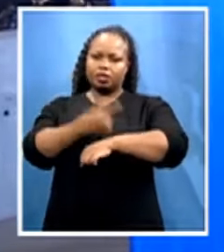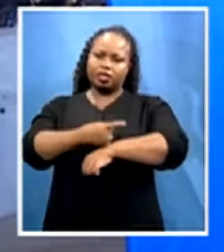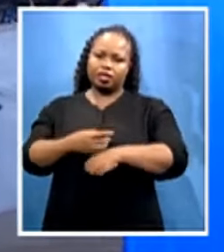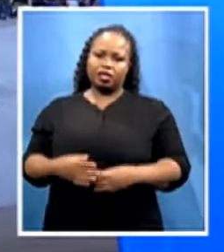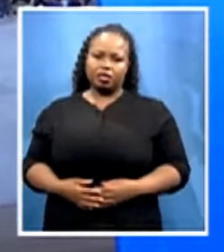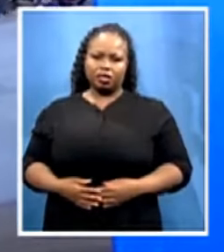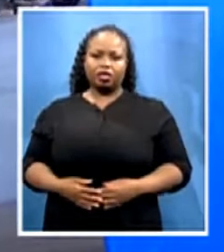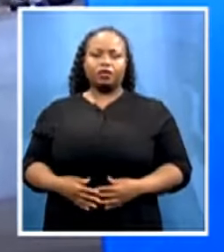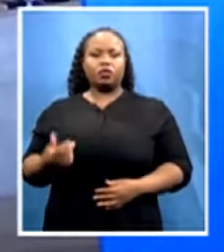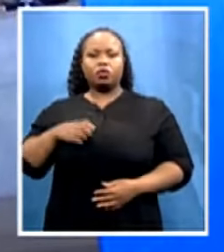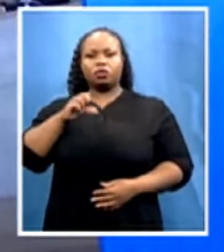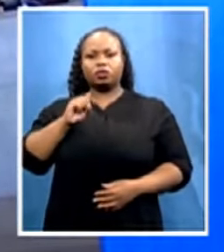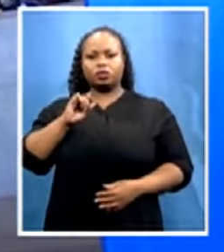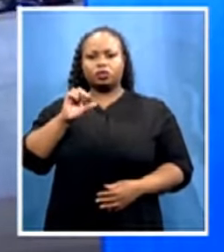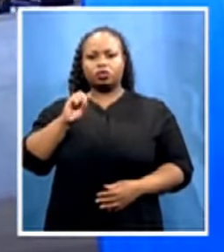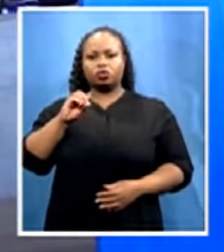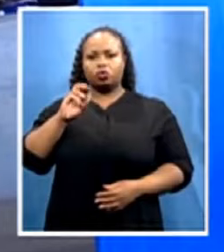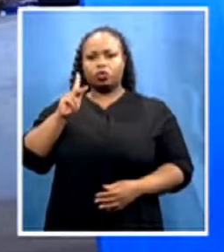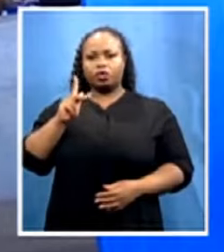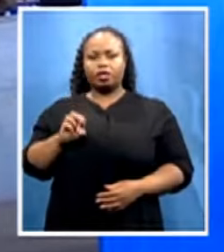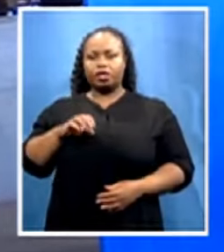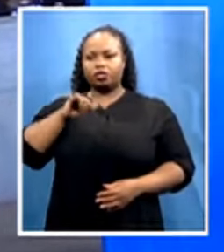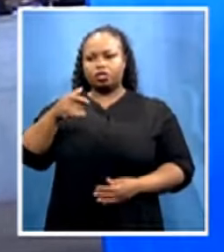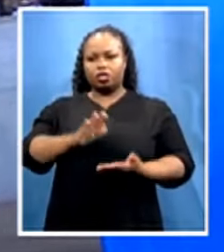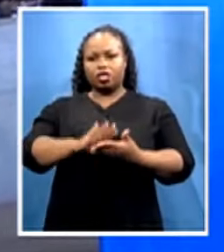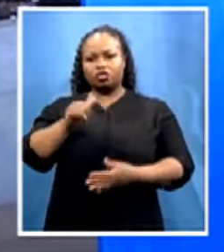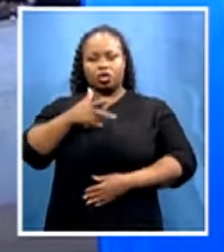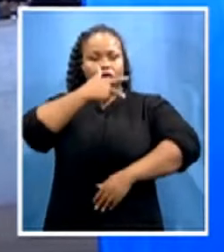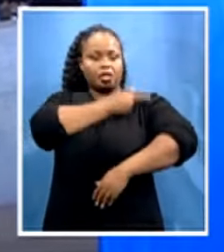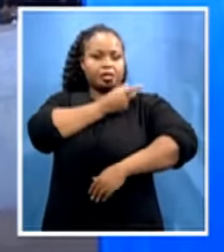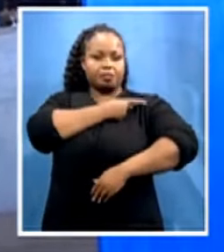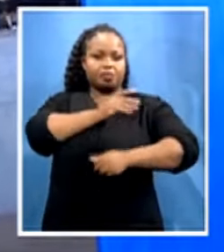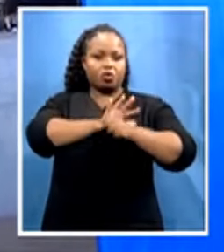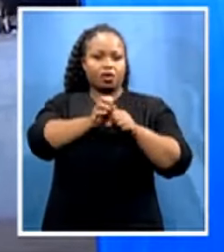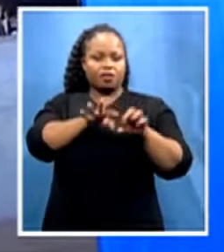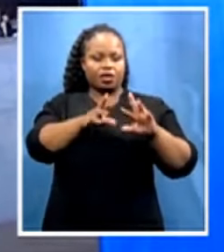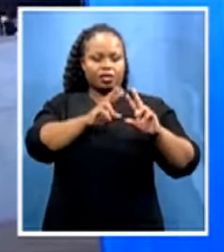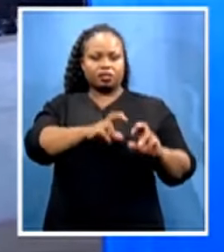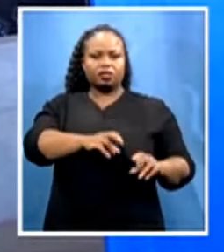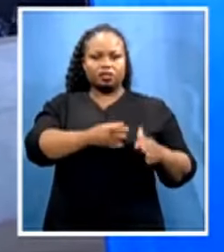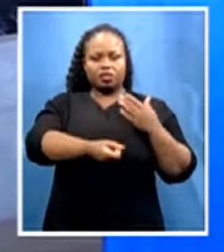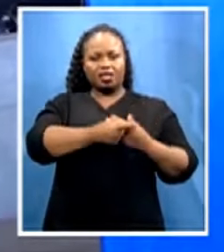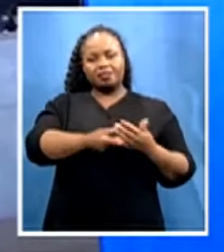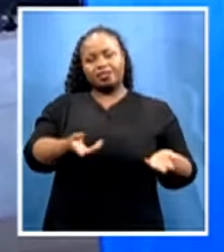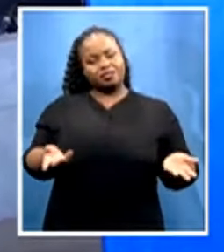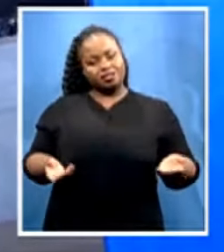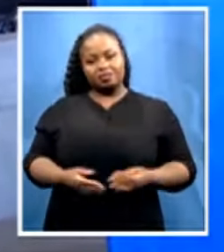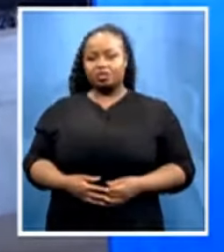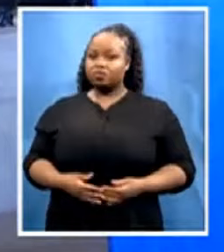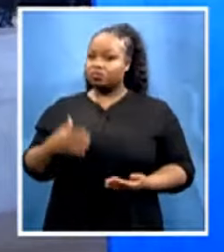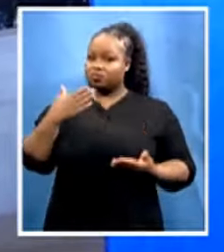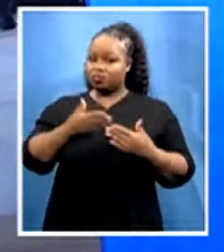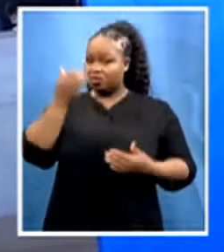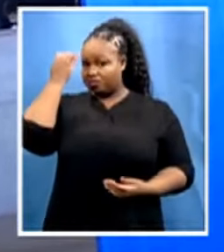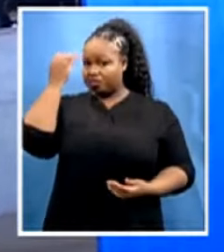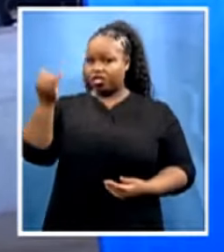J&J COVID-19 study, and obviously you can just imagine many of these officials under